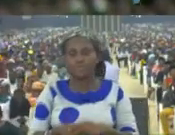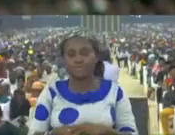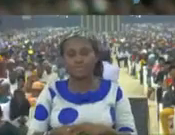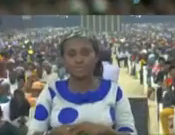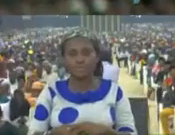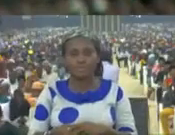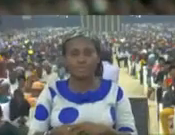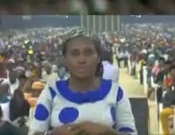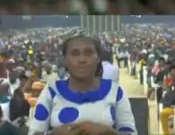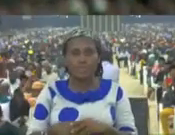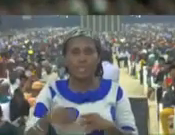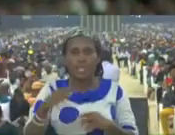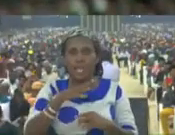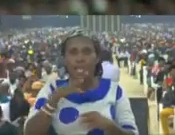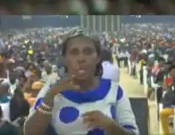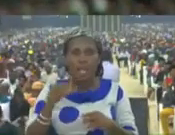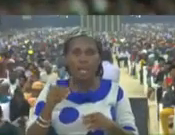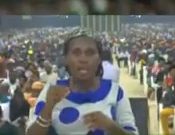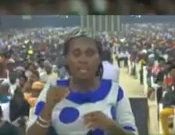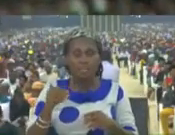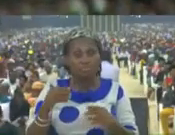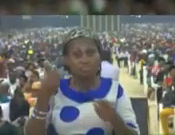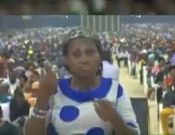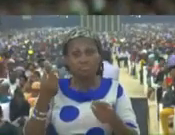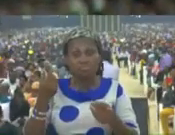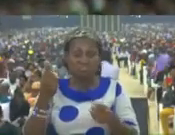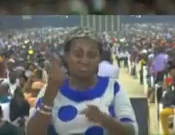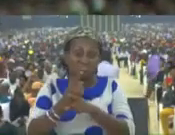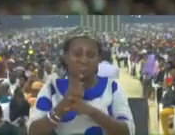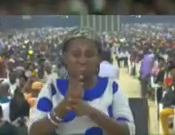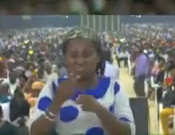And it all started as an ordinary fever.